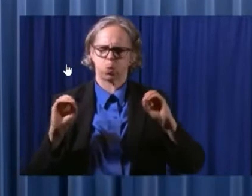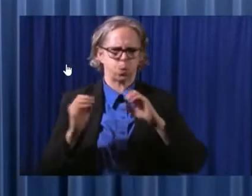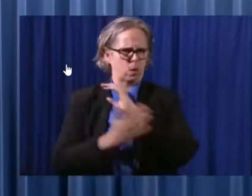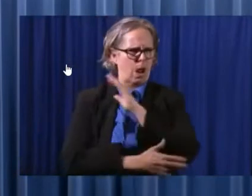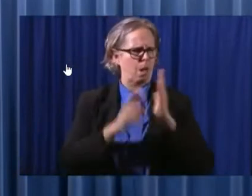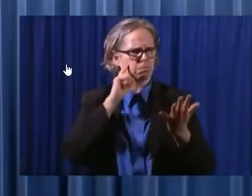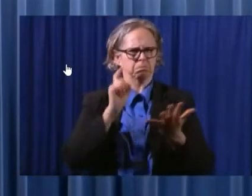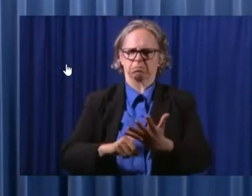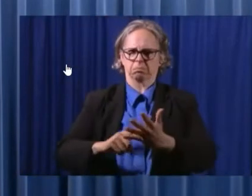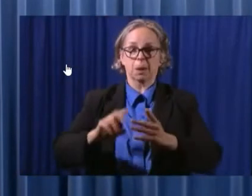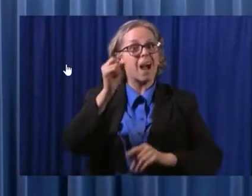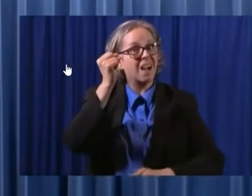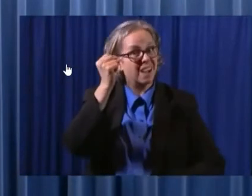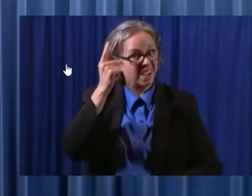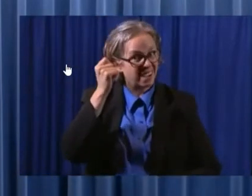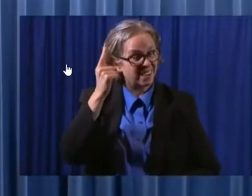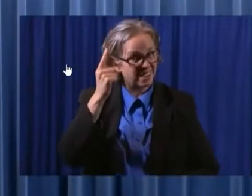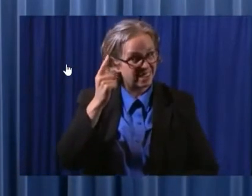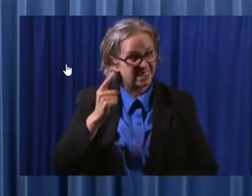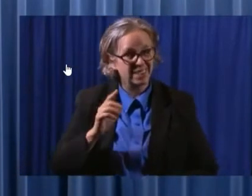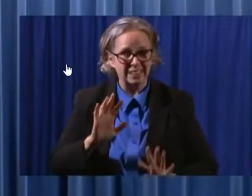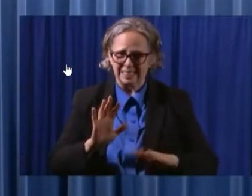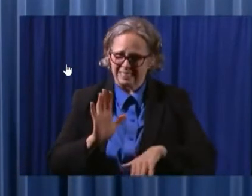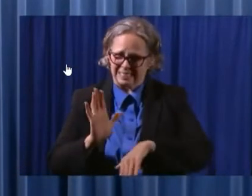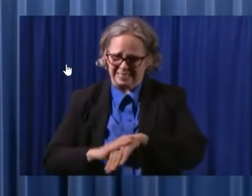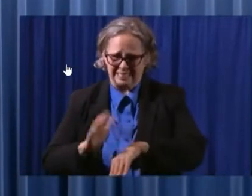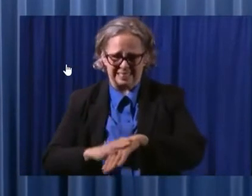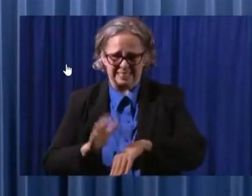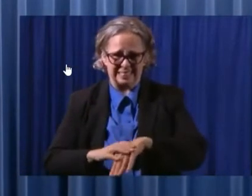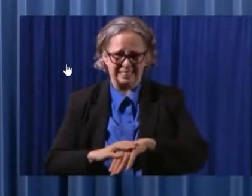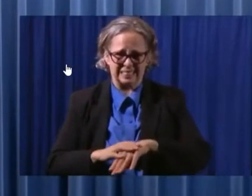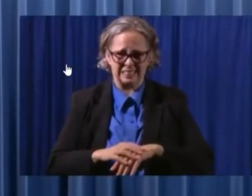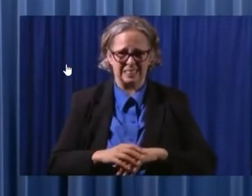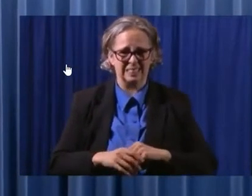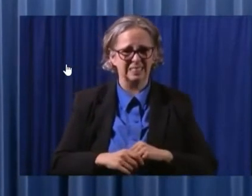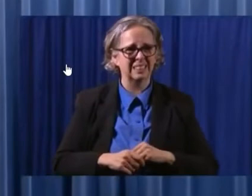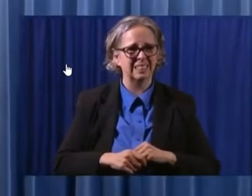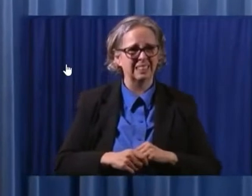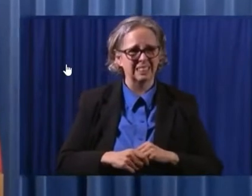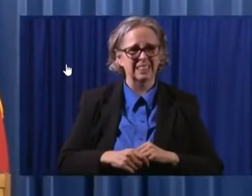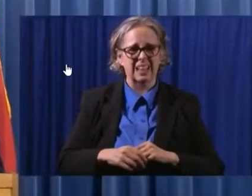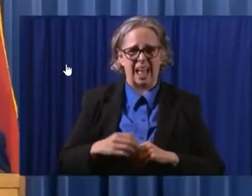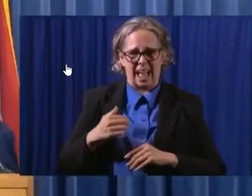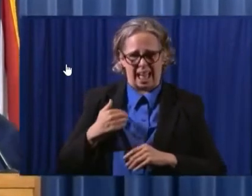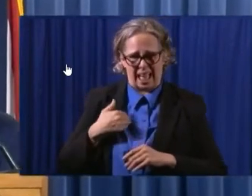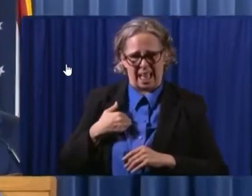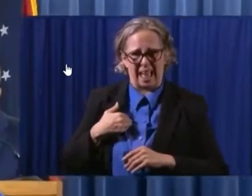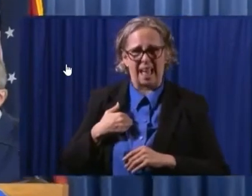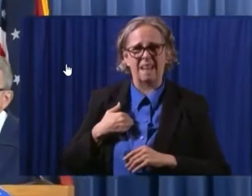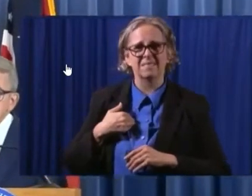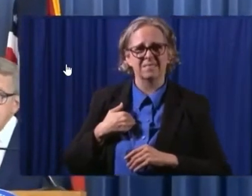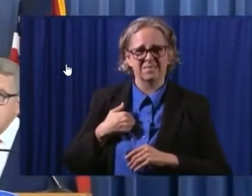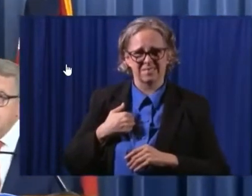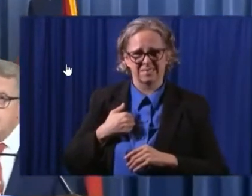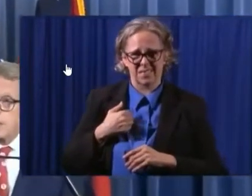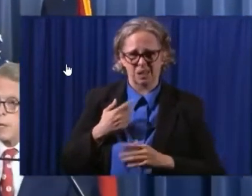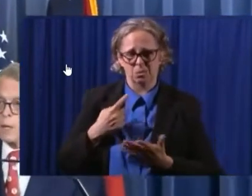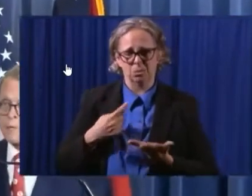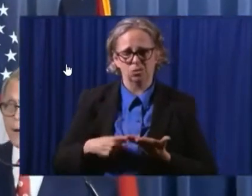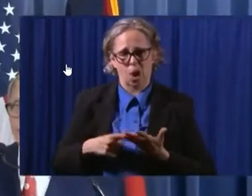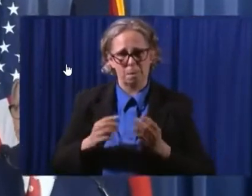point out, and you will, Eric, if you could put that back up there, you will see, and we'll get to it in a minute, but Franklin